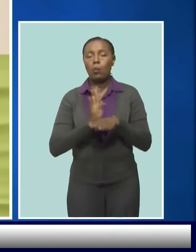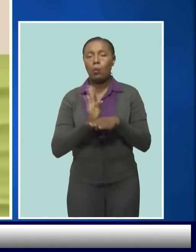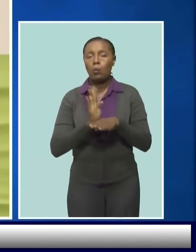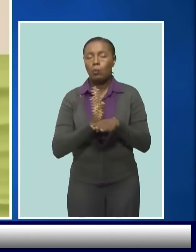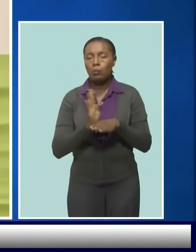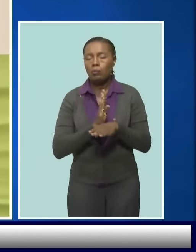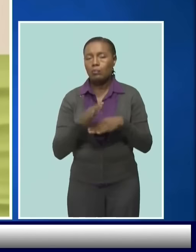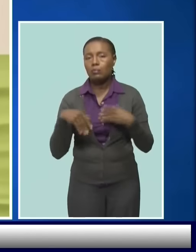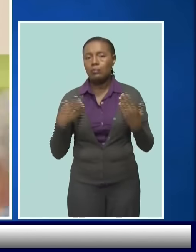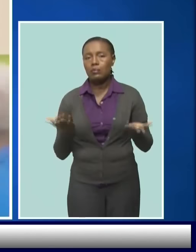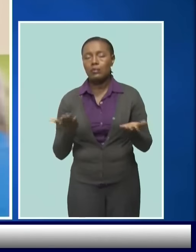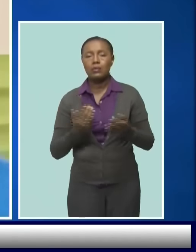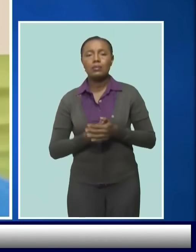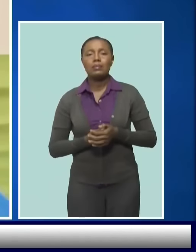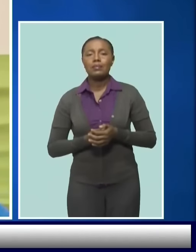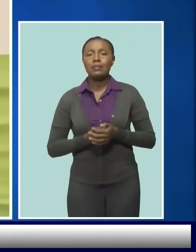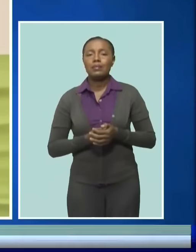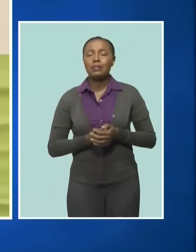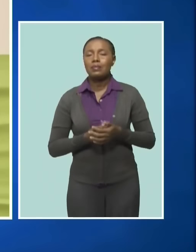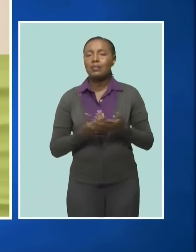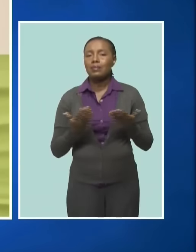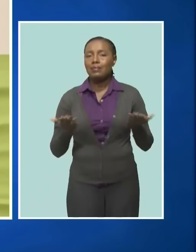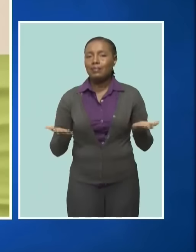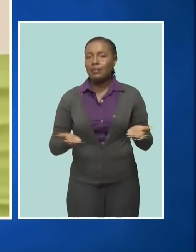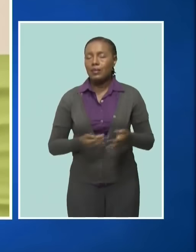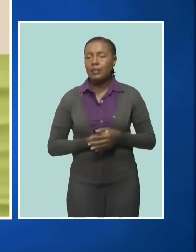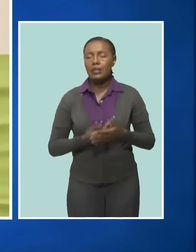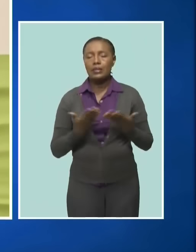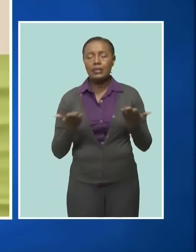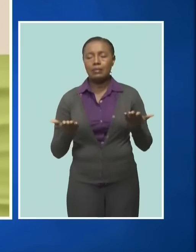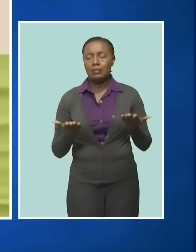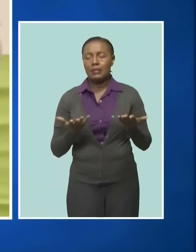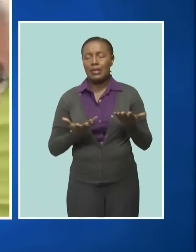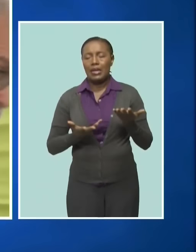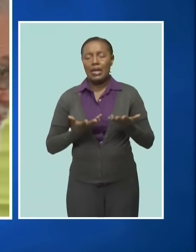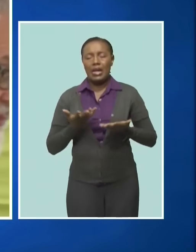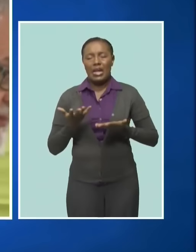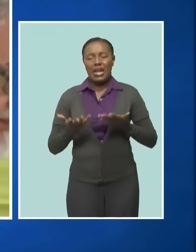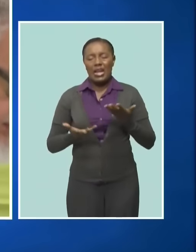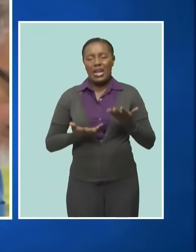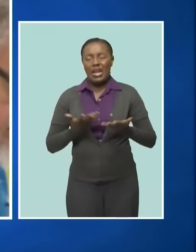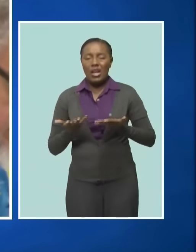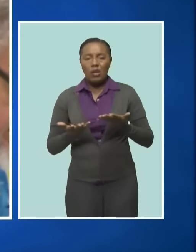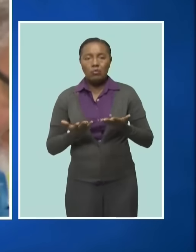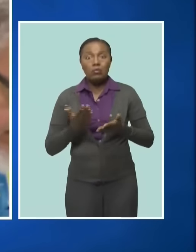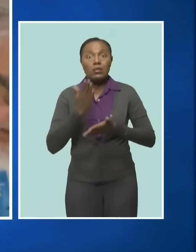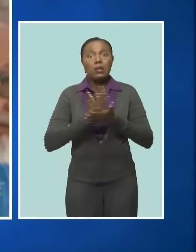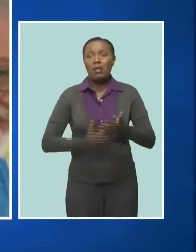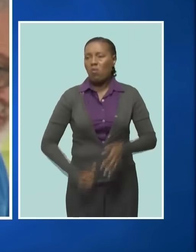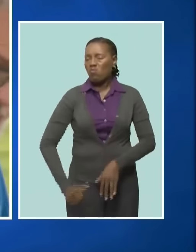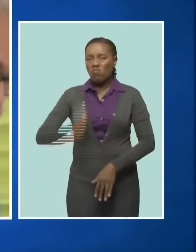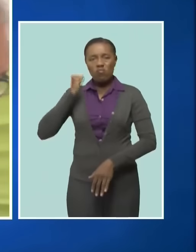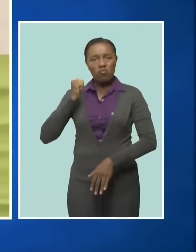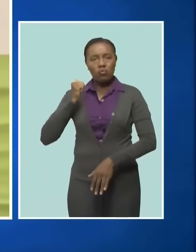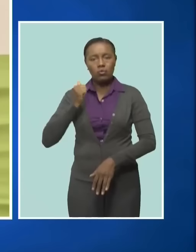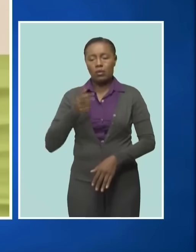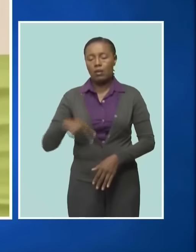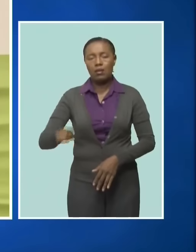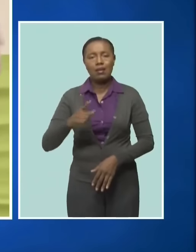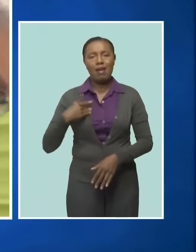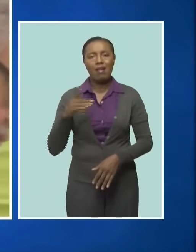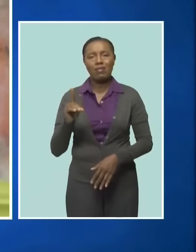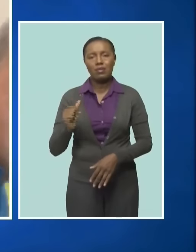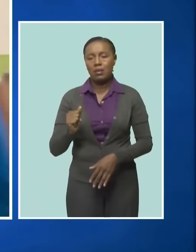players in the insurance sector have been hesitant and flat out unwilling to insure persons